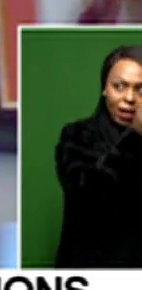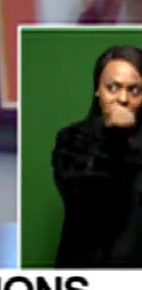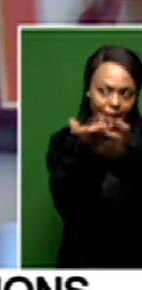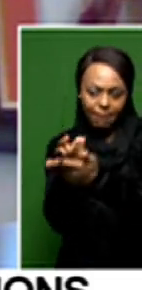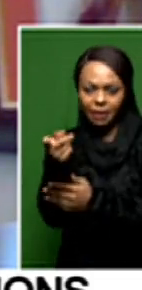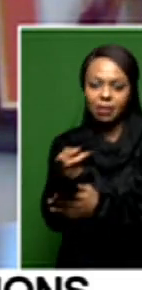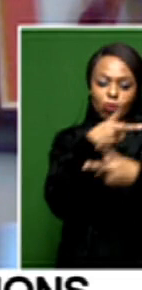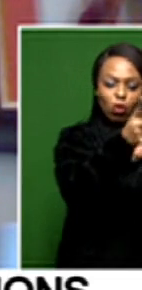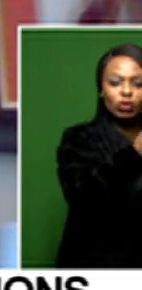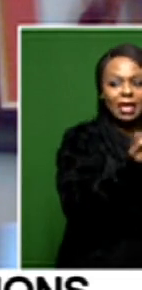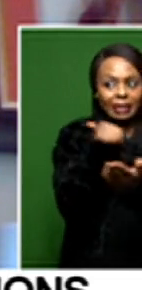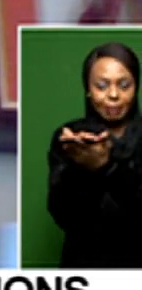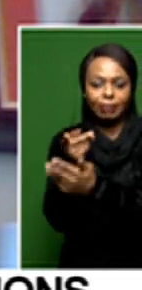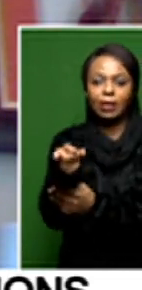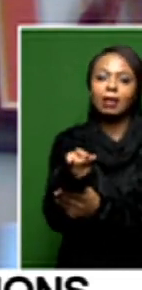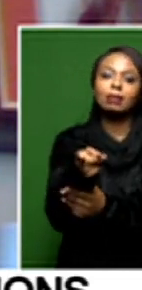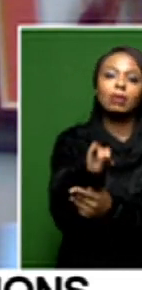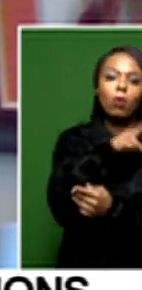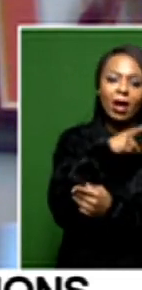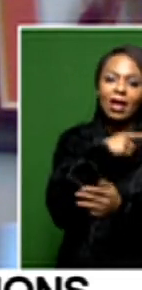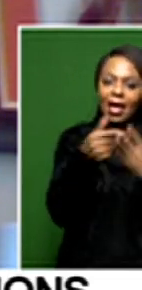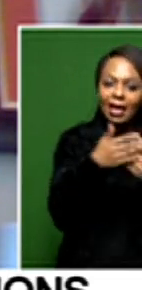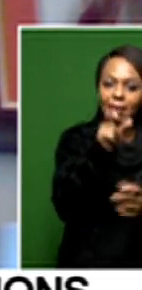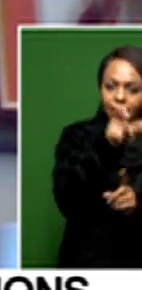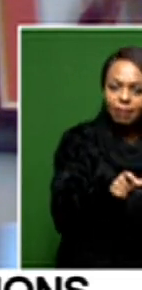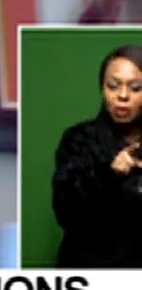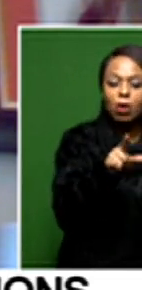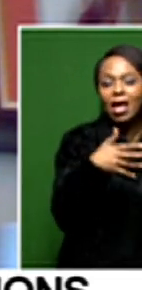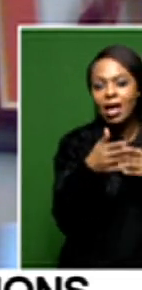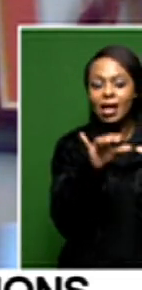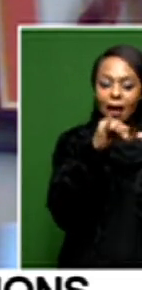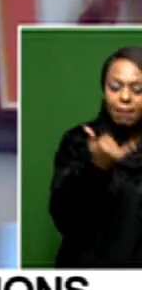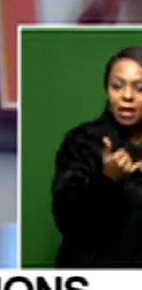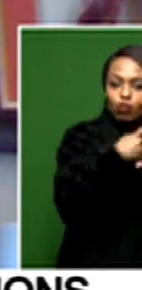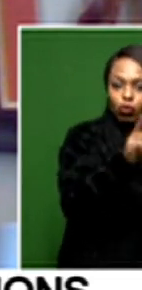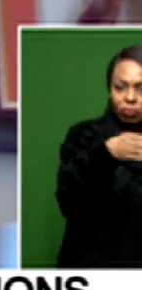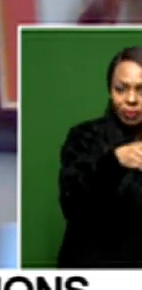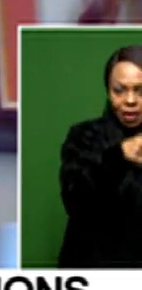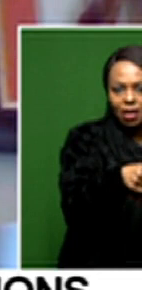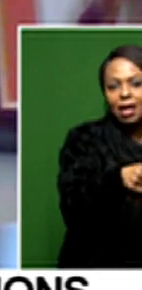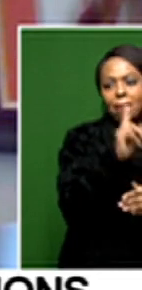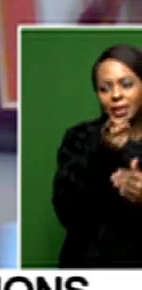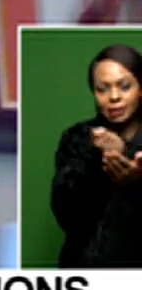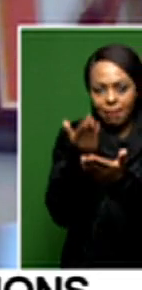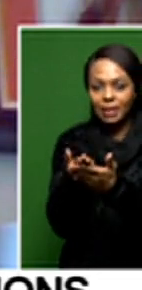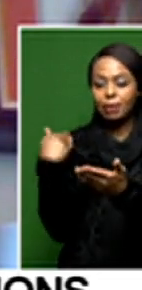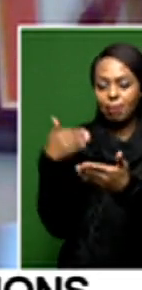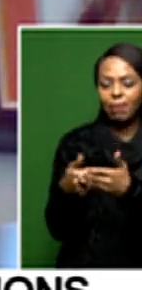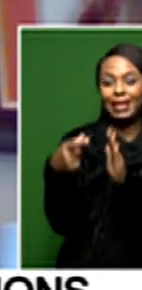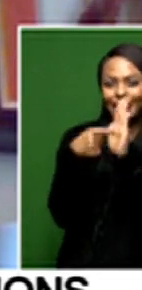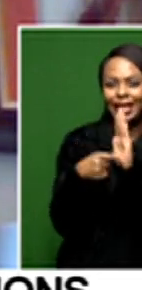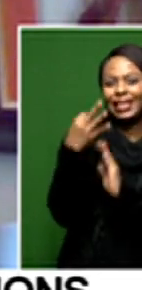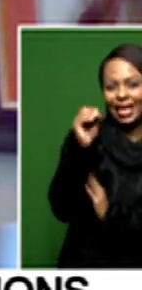are urging everyone who is still due to submit to use this week. And we have up until Friday, the 30th of